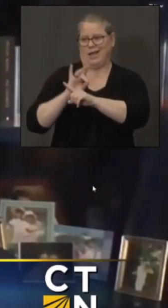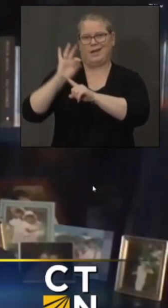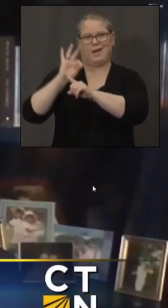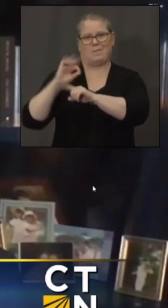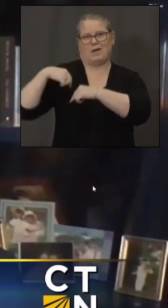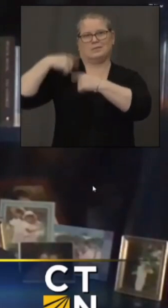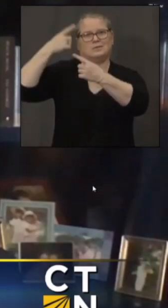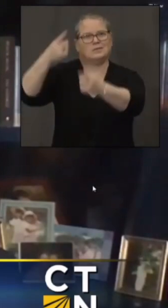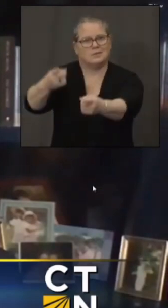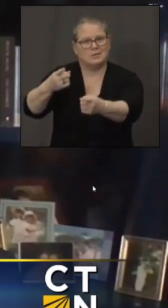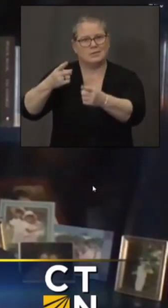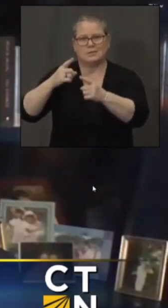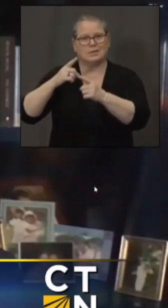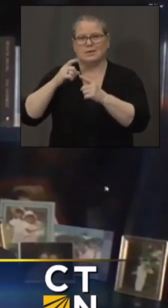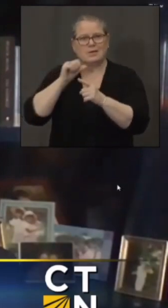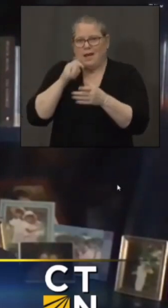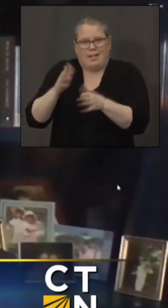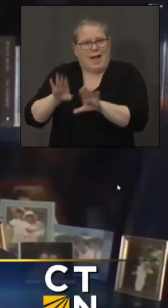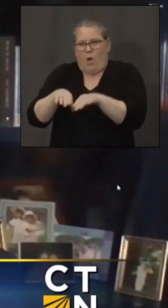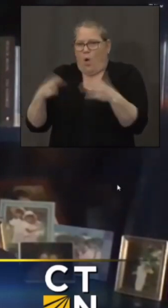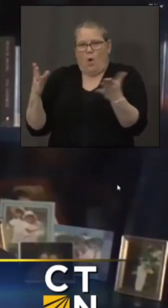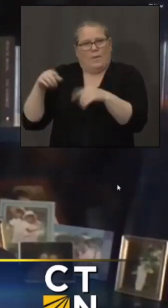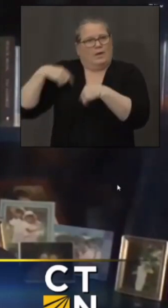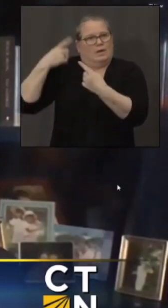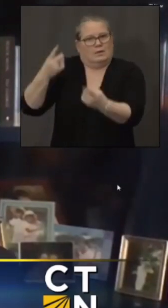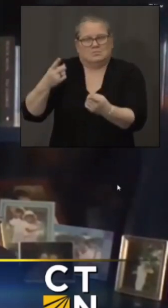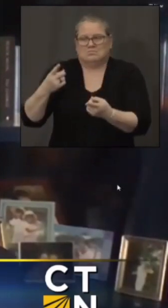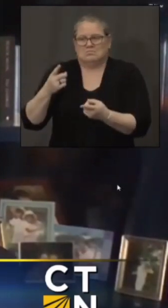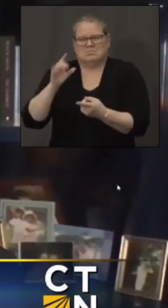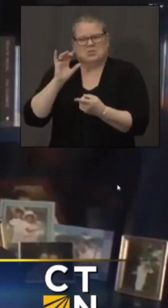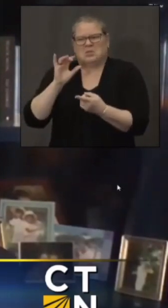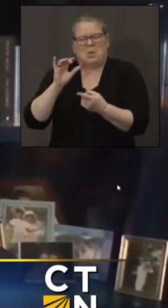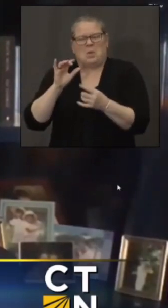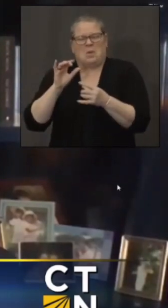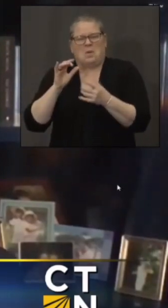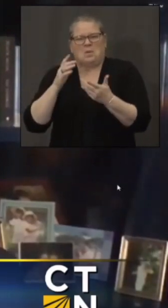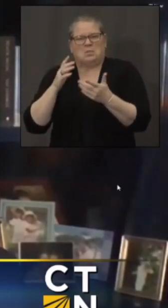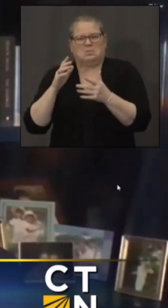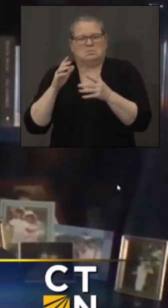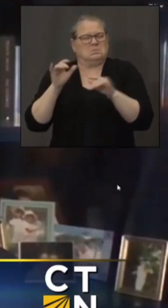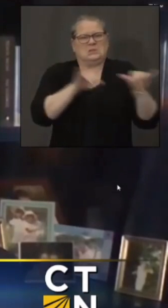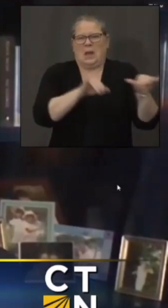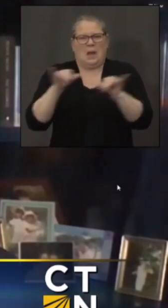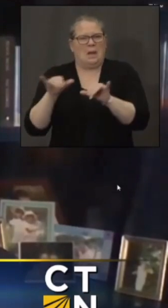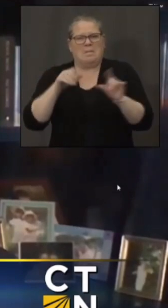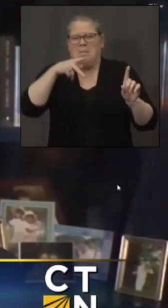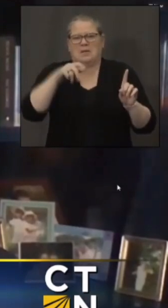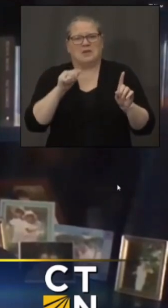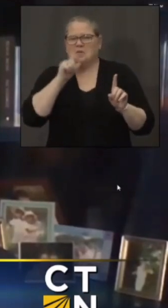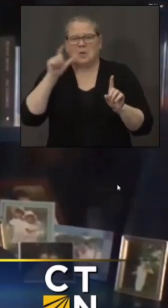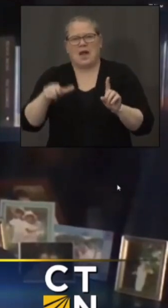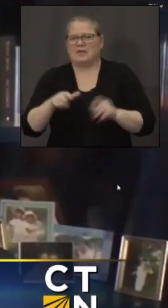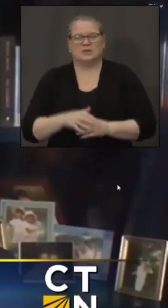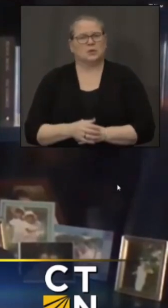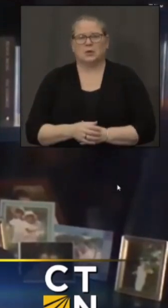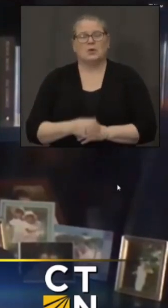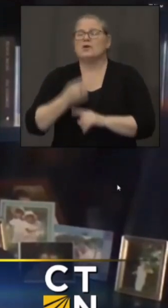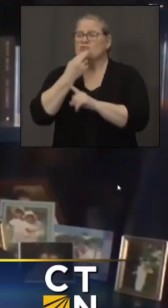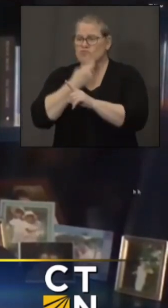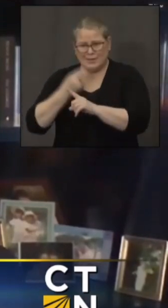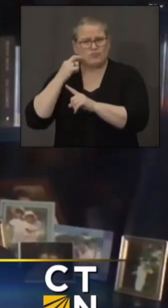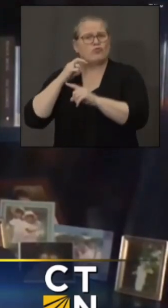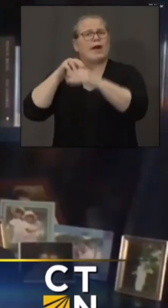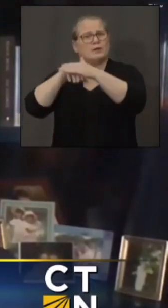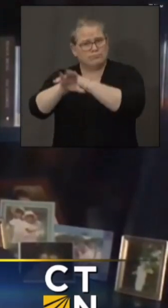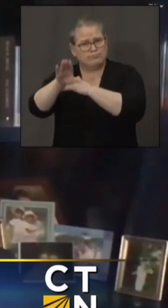places. So I think we don't have to do that. I think when it comes to restaurants, you can still get a drink